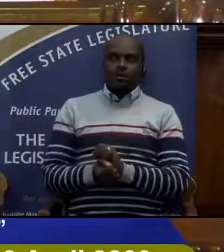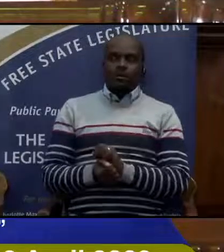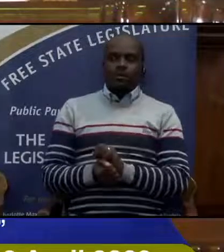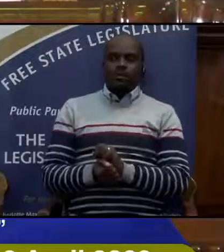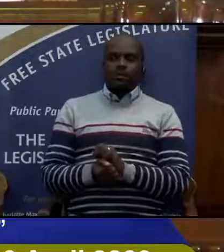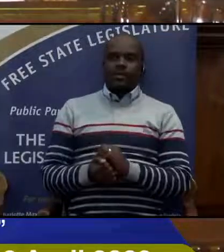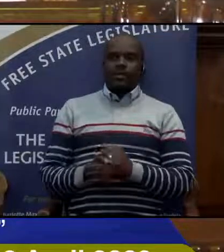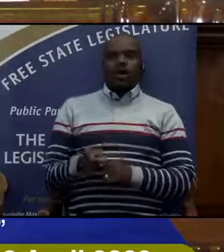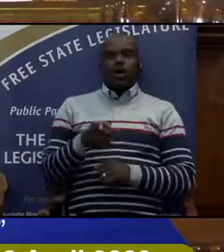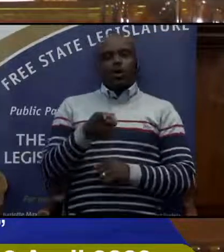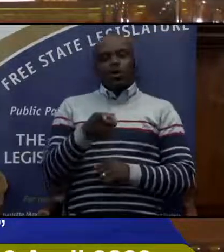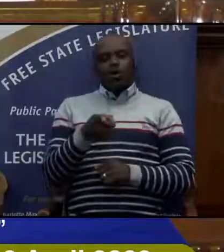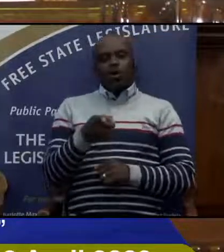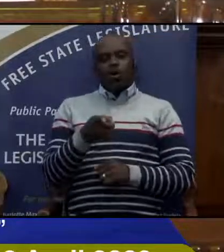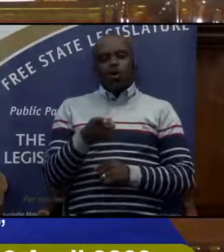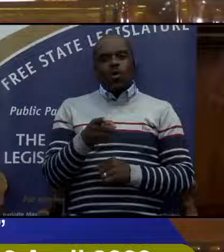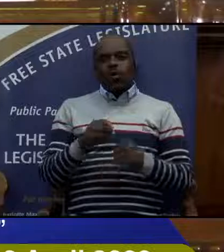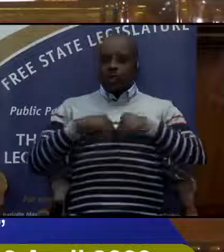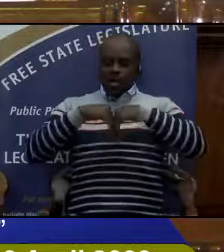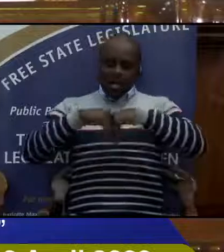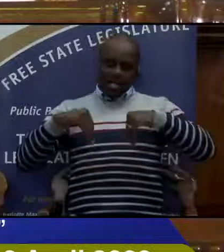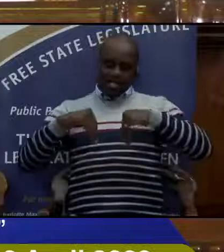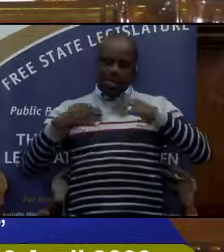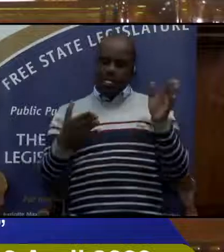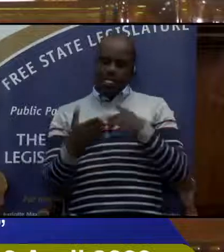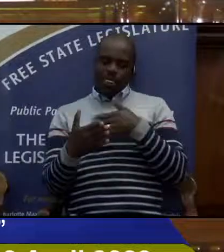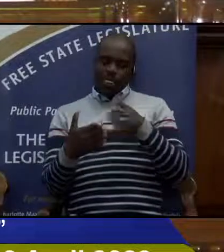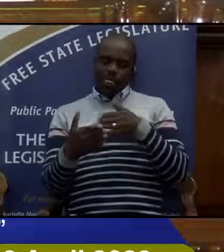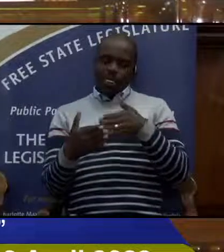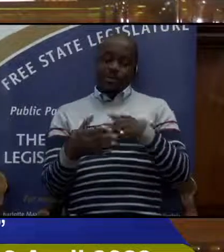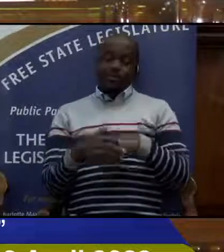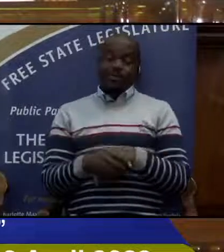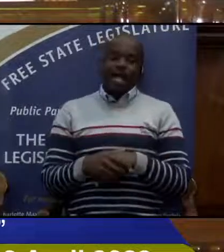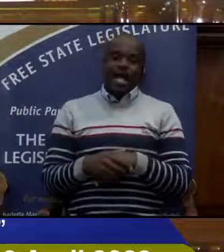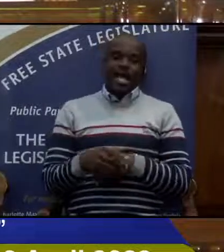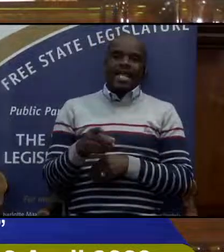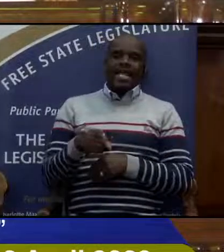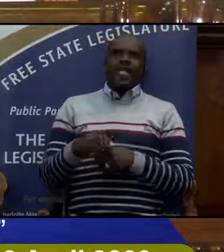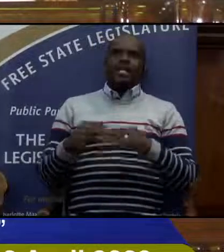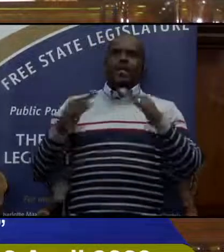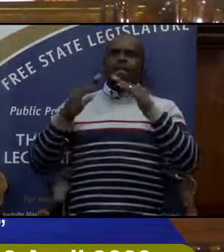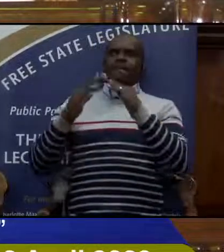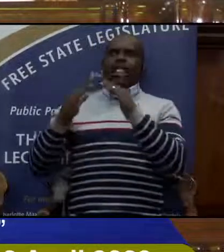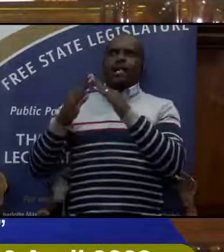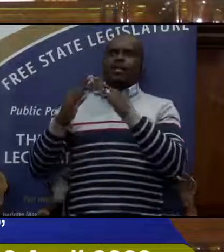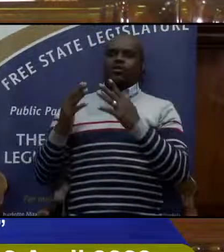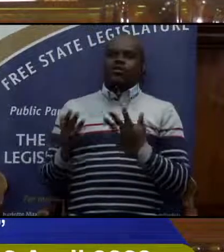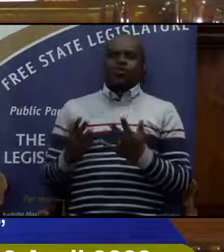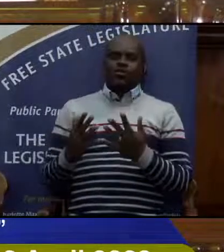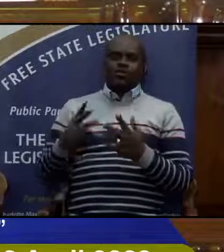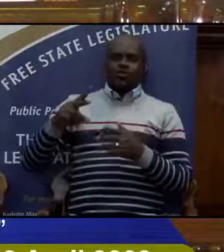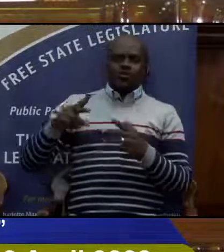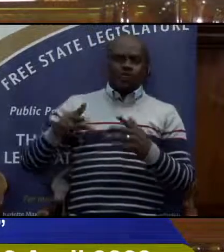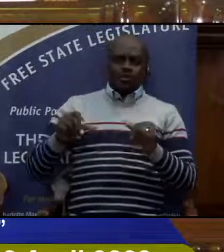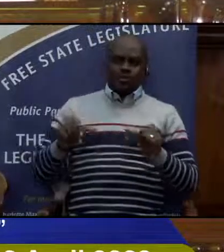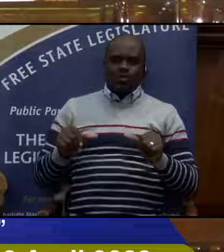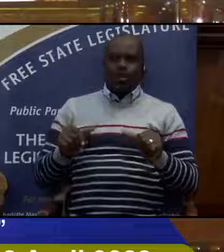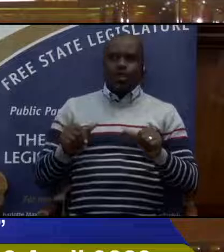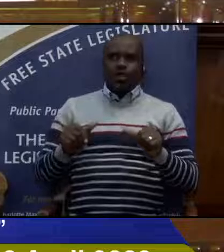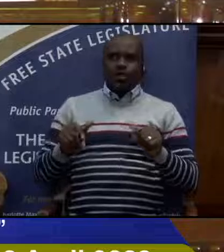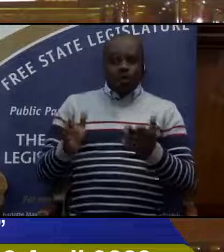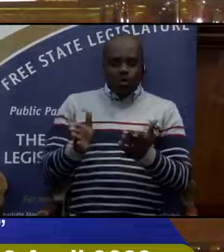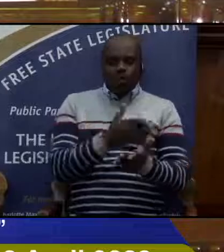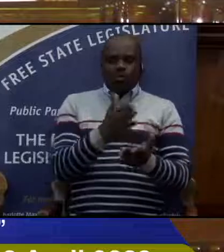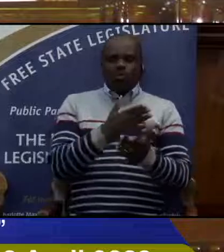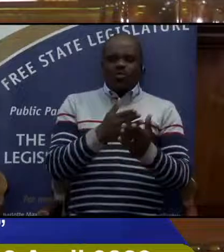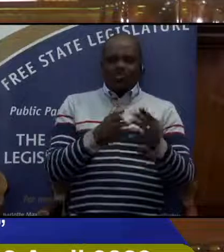electricity, water, sanitation and housing to previously deprived communities was on track, and the country was